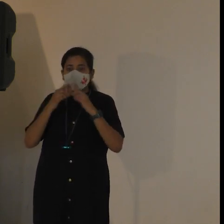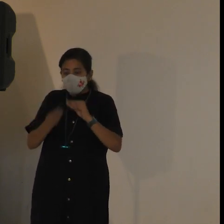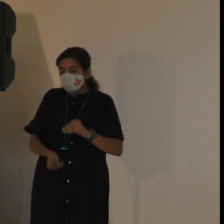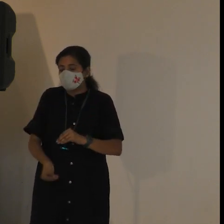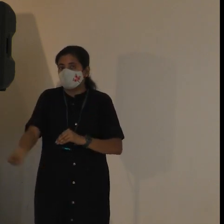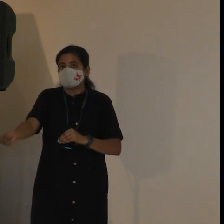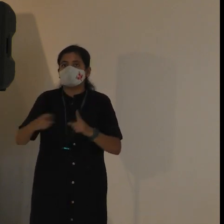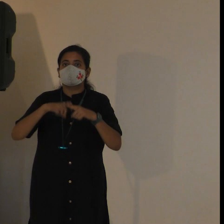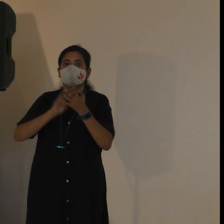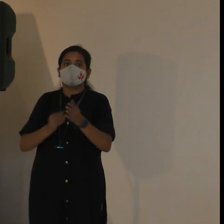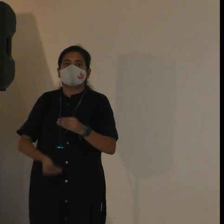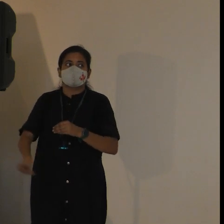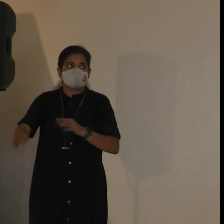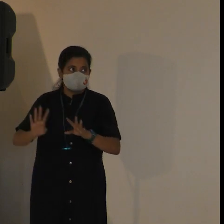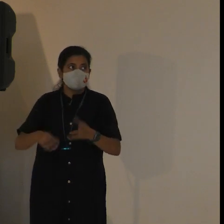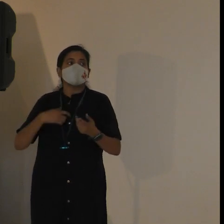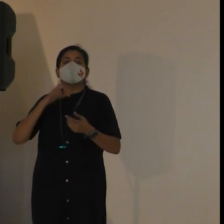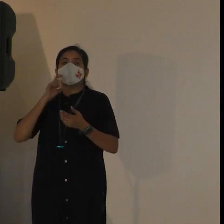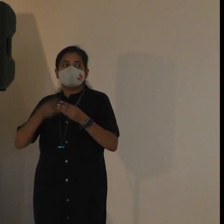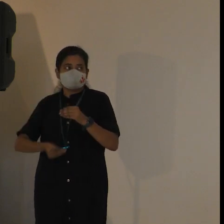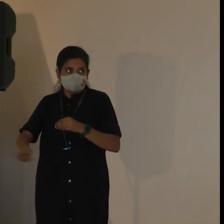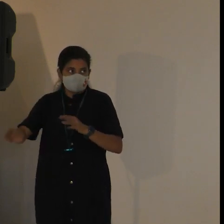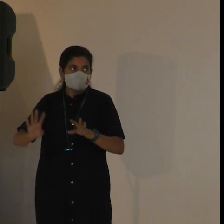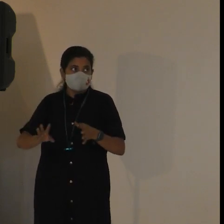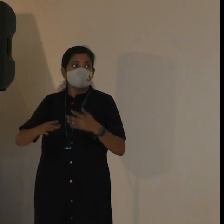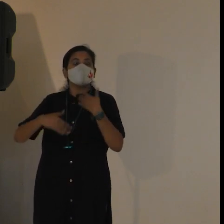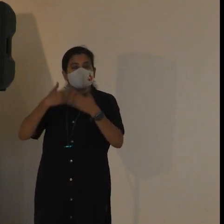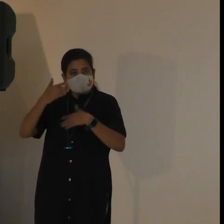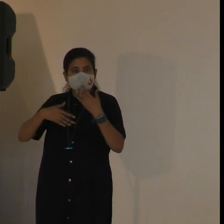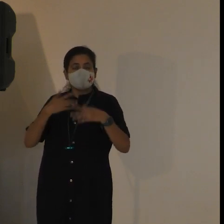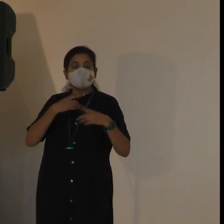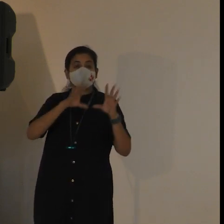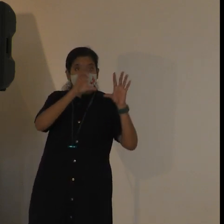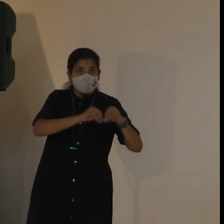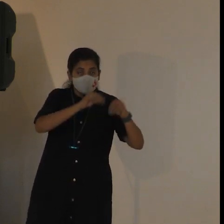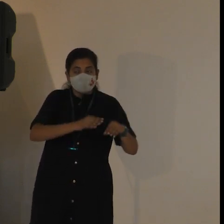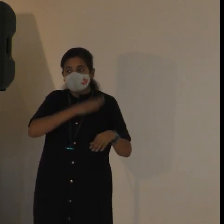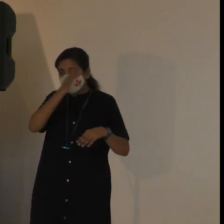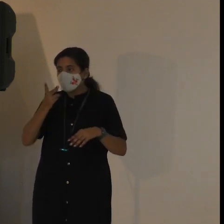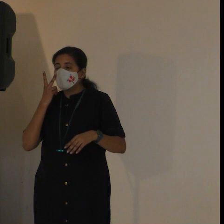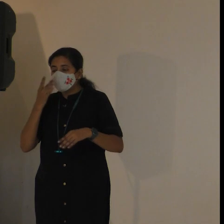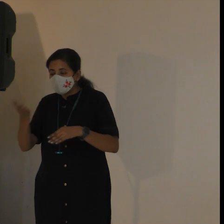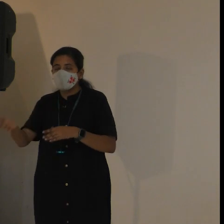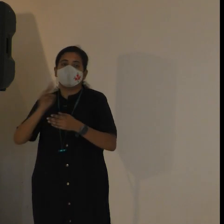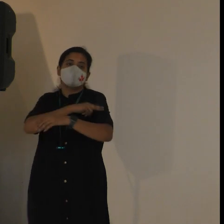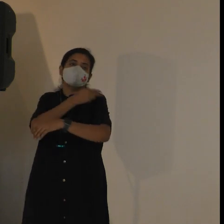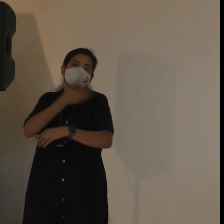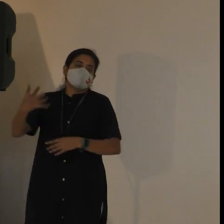house and college, and the times where we used to bunk and go, still we didn't know this space existed.